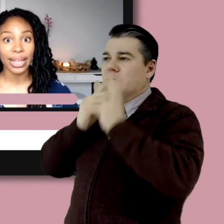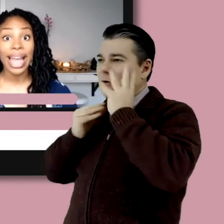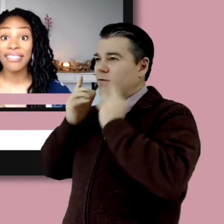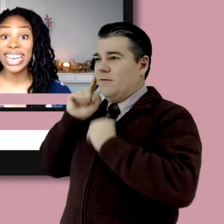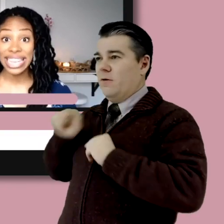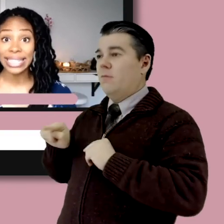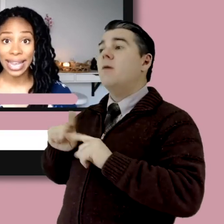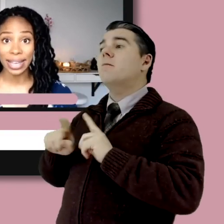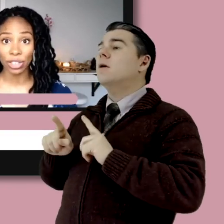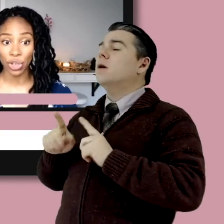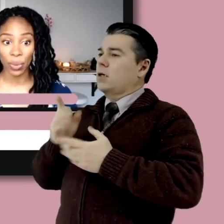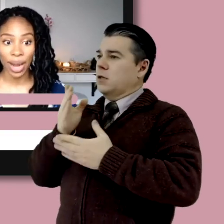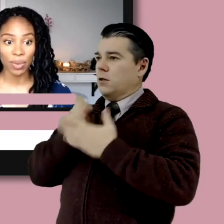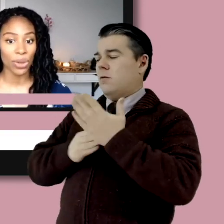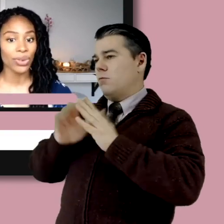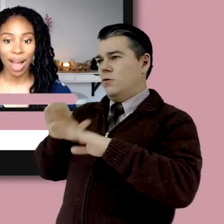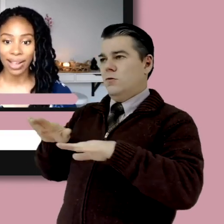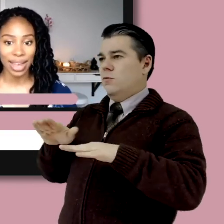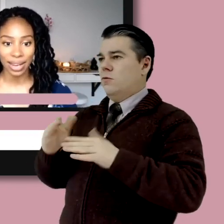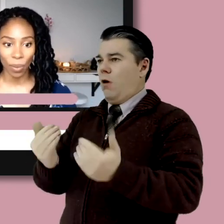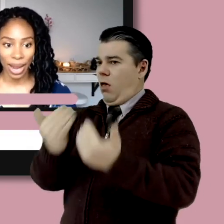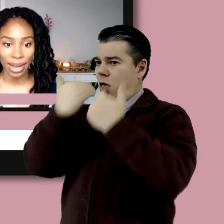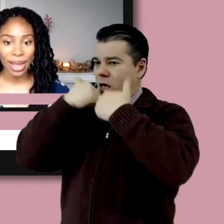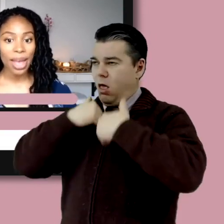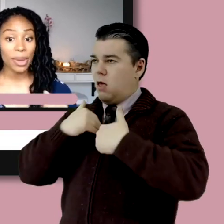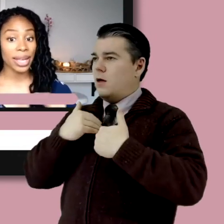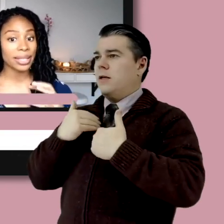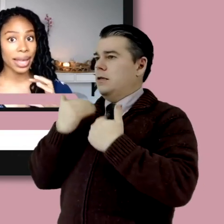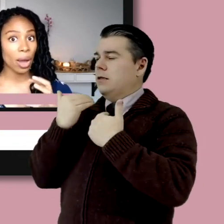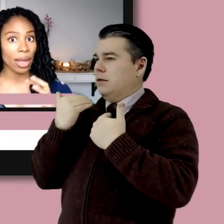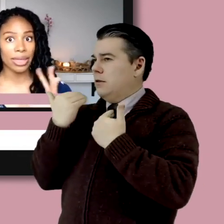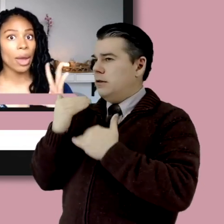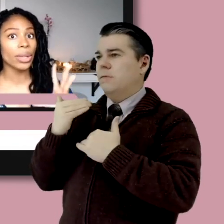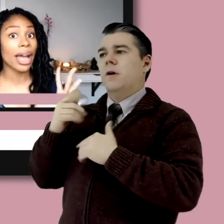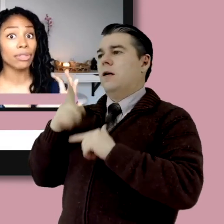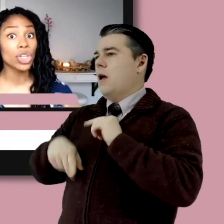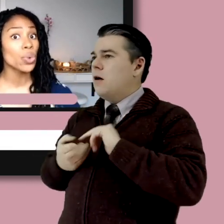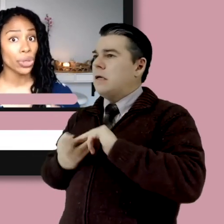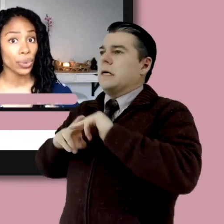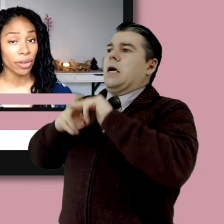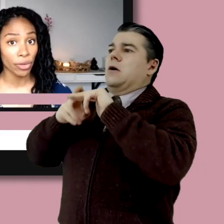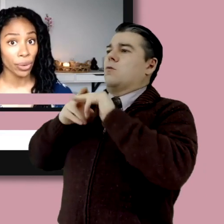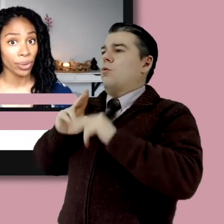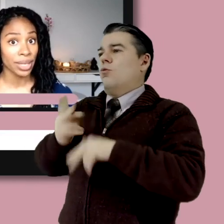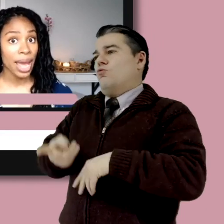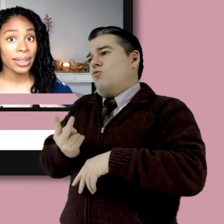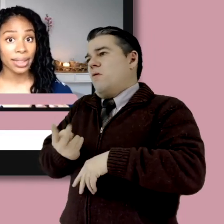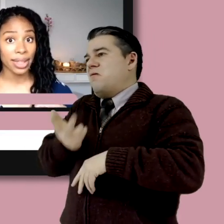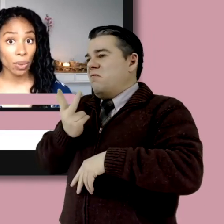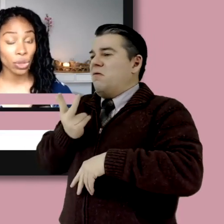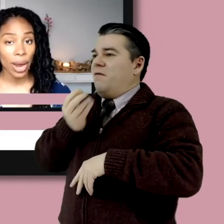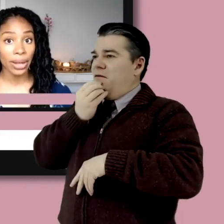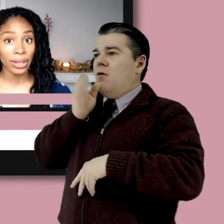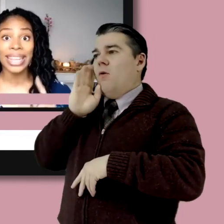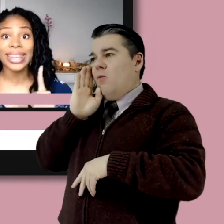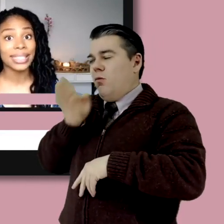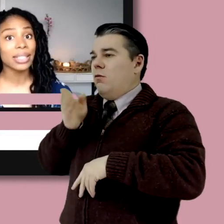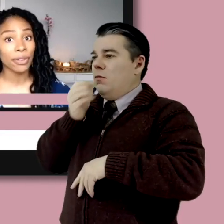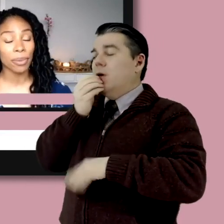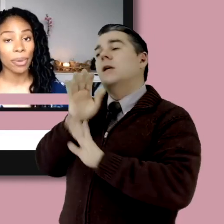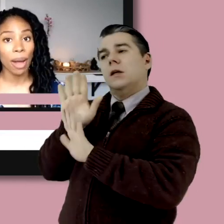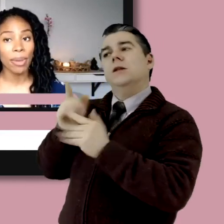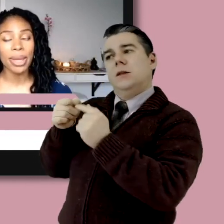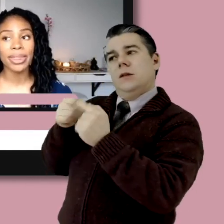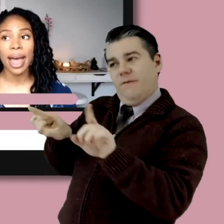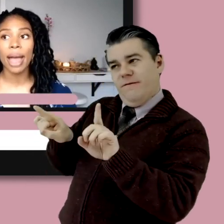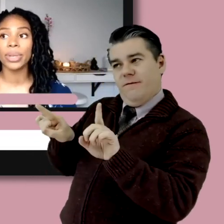who just like have an intake issue, right? Where they're not gaining weight because they only have 2 or 3 foods that they will try. That's a